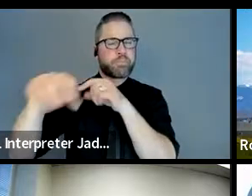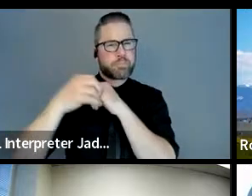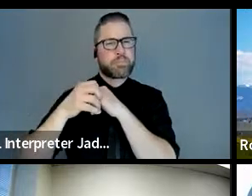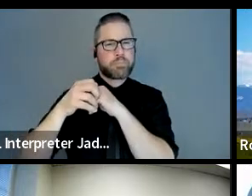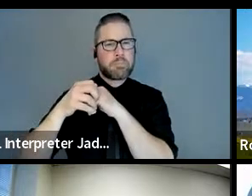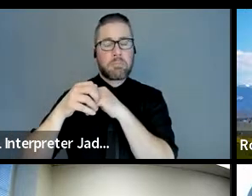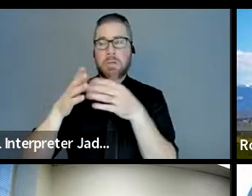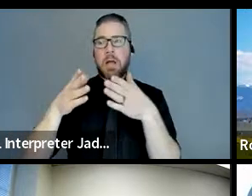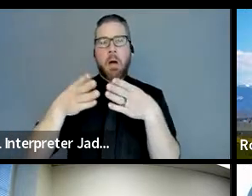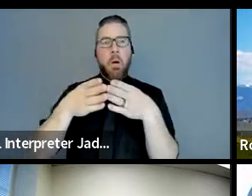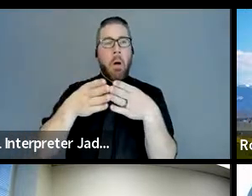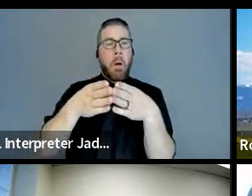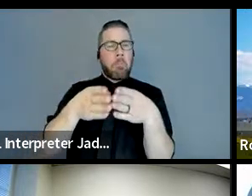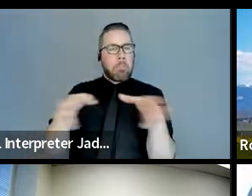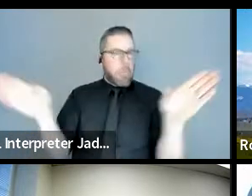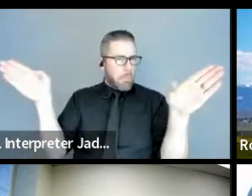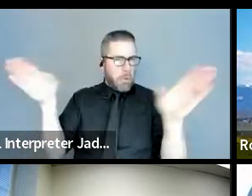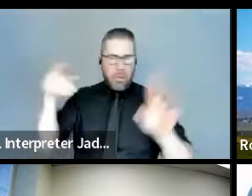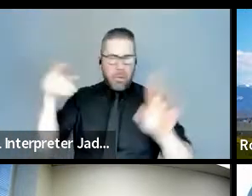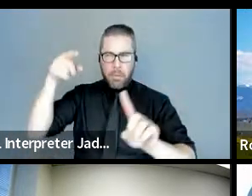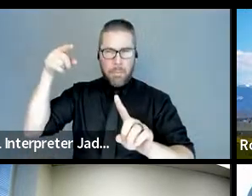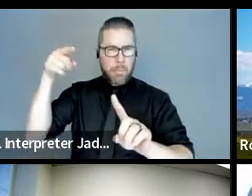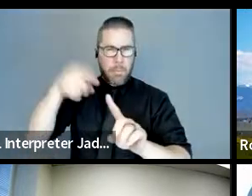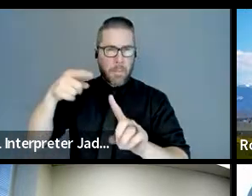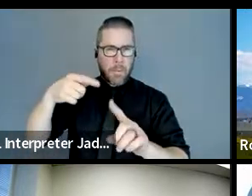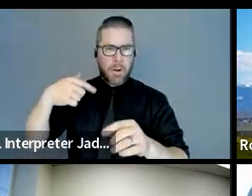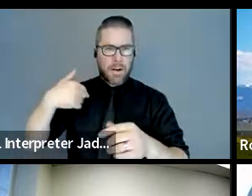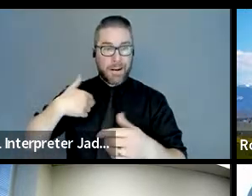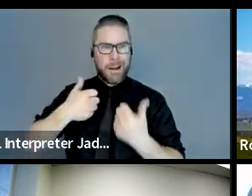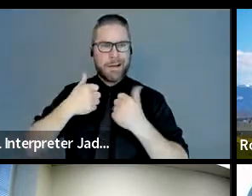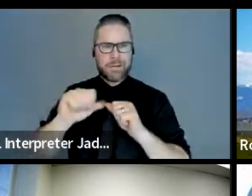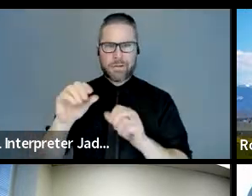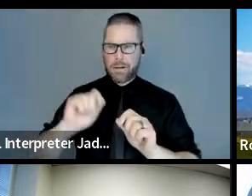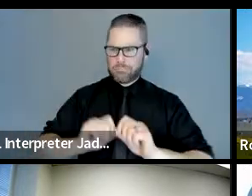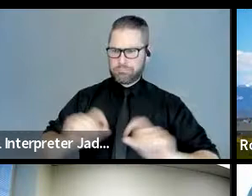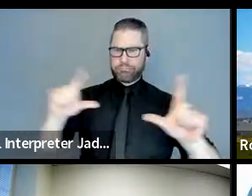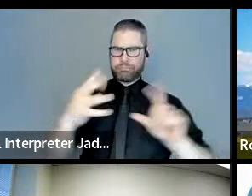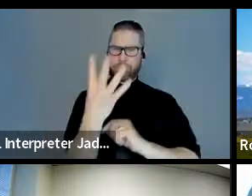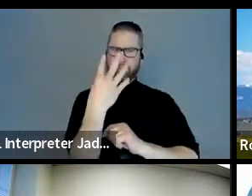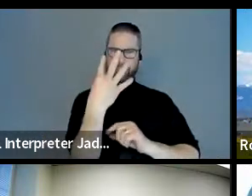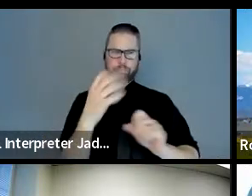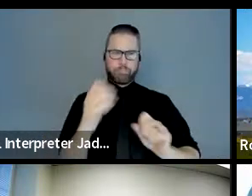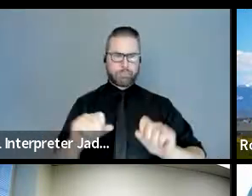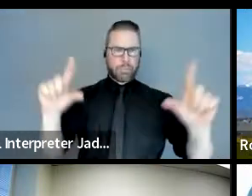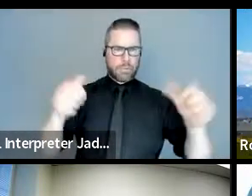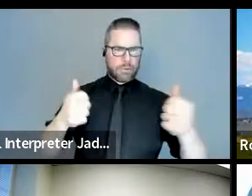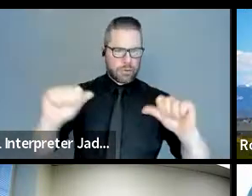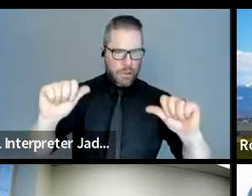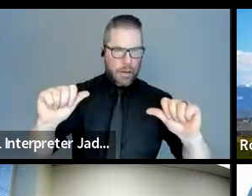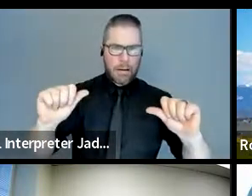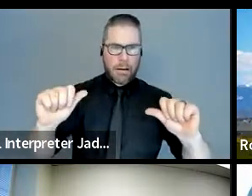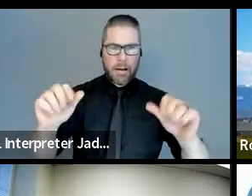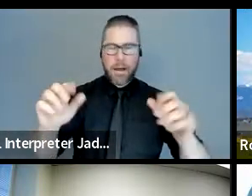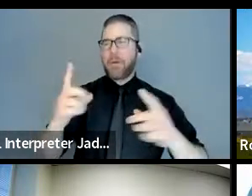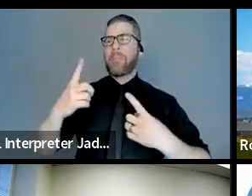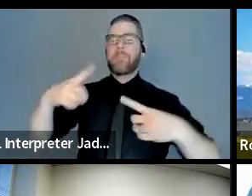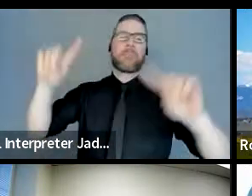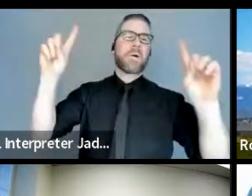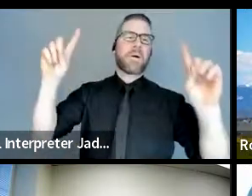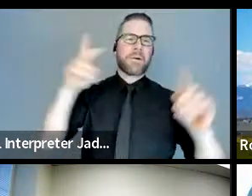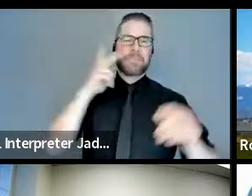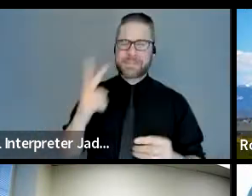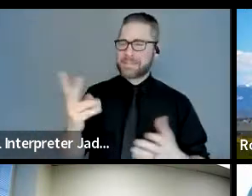nutshell, what we are doing right now, and I'll try and turn my camera on. Hopefully you can all see me, if you're able to see me.